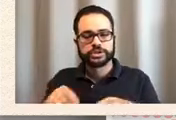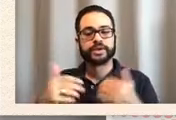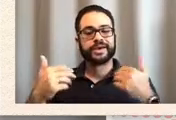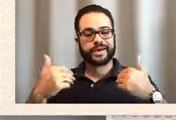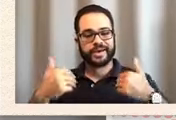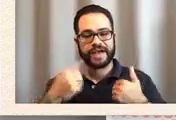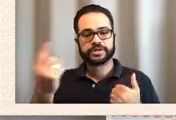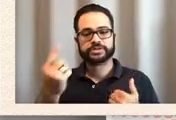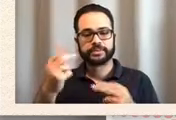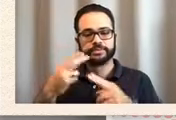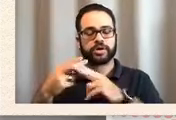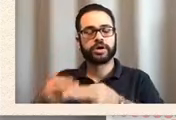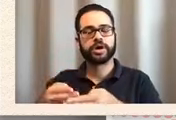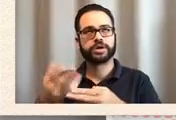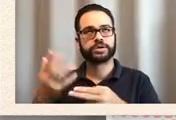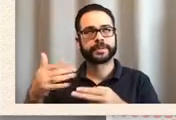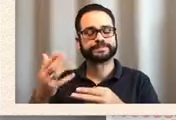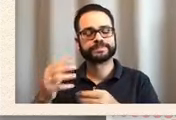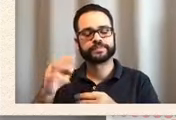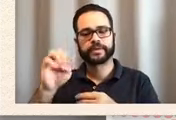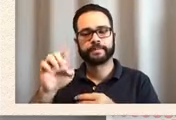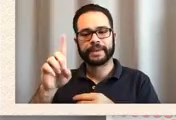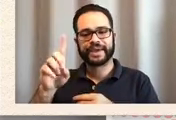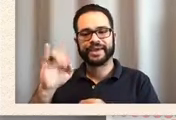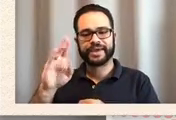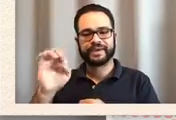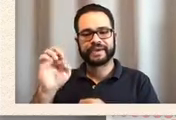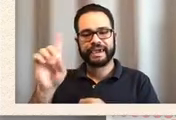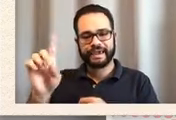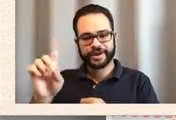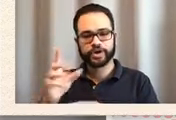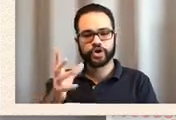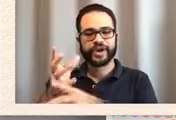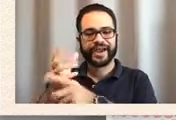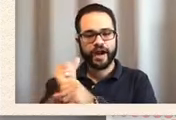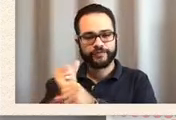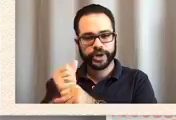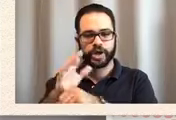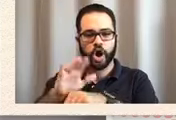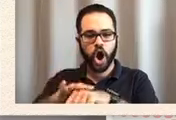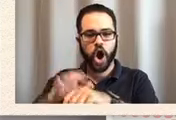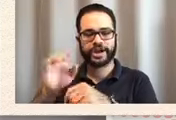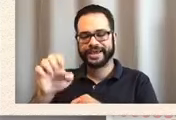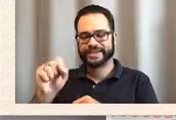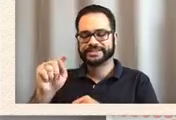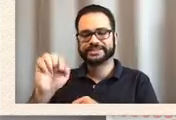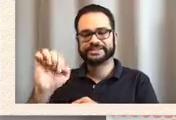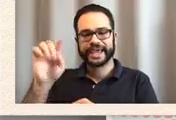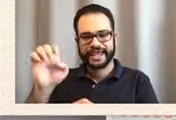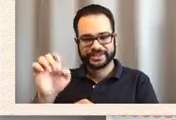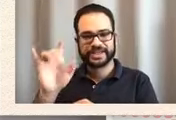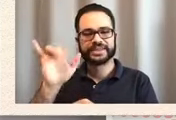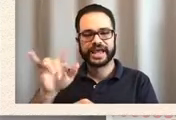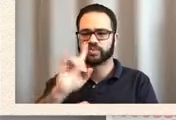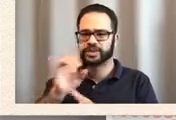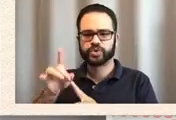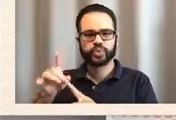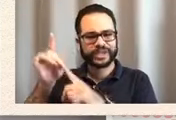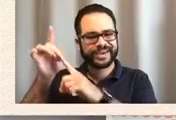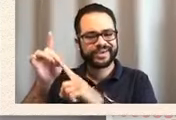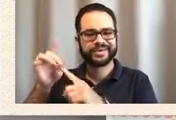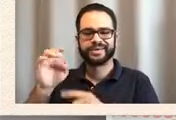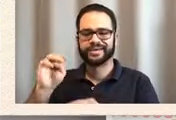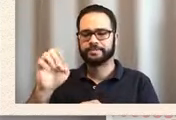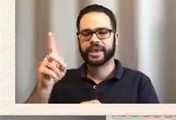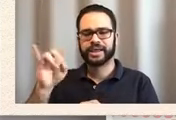called Medicaid recovery on estate or estate Medicaid recovery, and that's a unique Medicaid